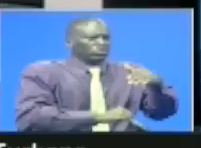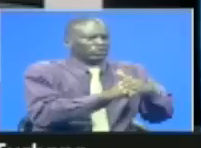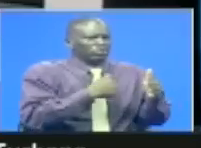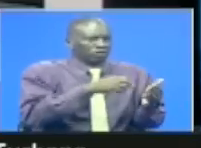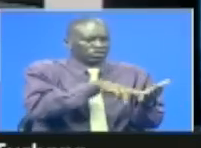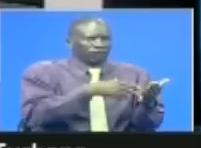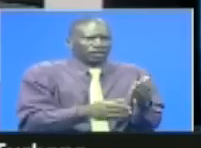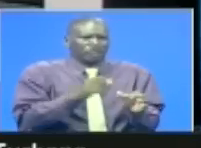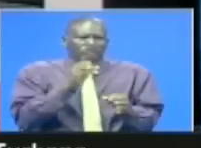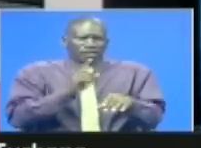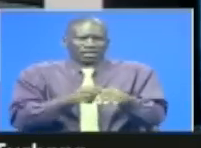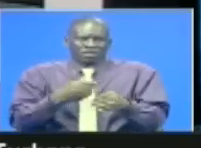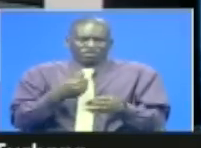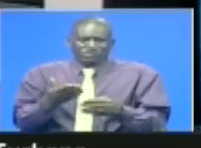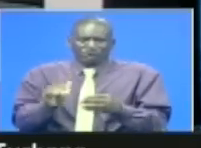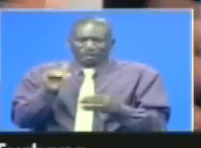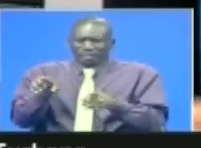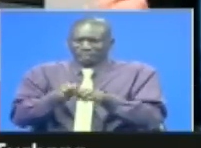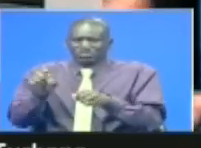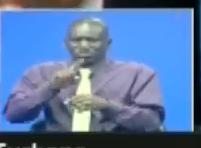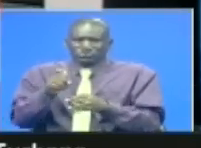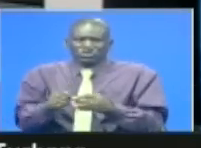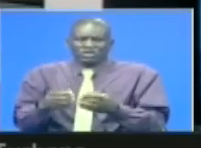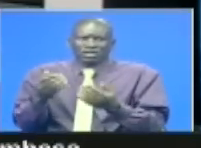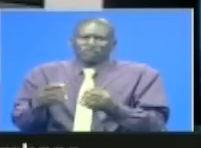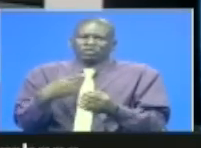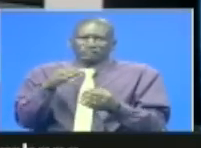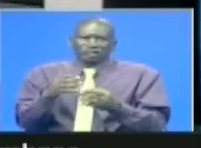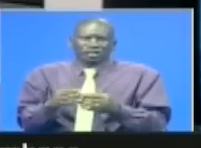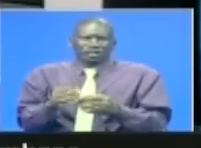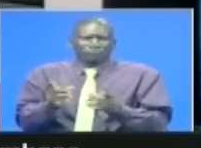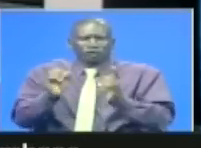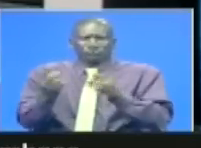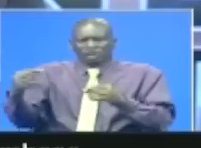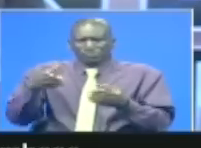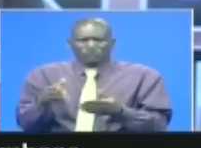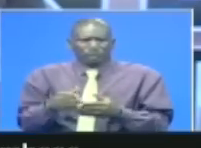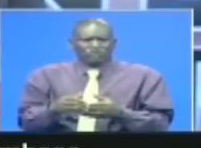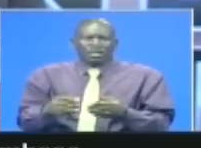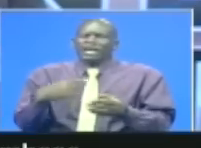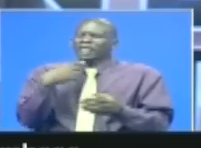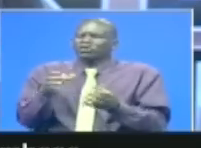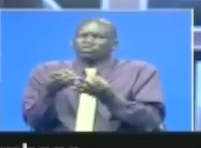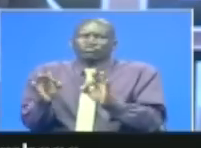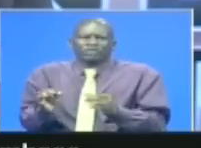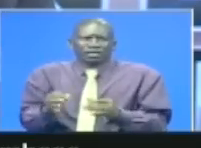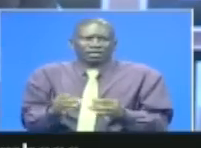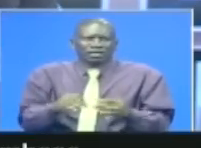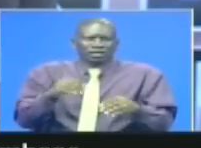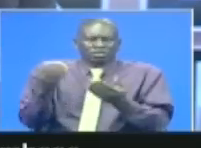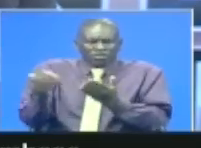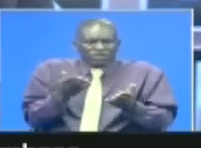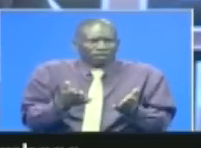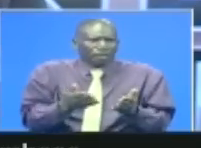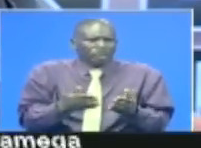When I have him on, I'll ask him that same question. He will not come here. Let's say differently. He will not come here. I can tell you for free. Get him here. Can